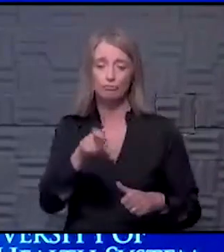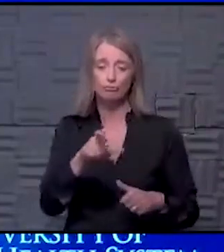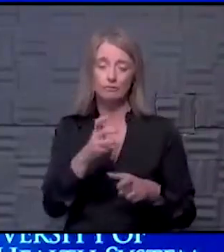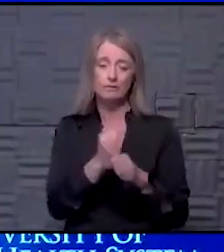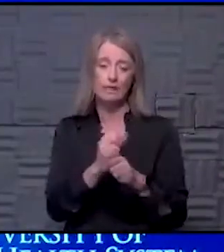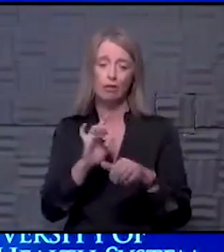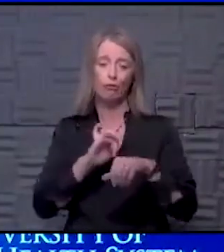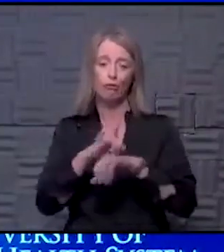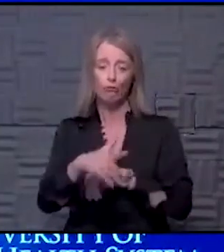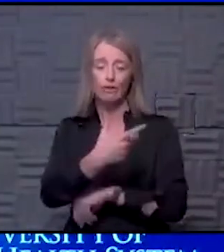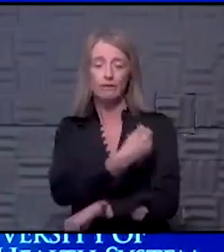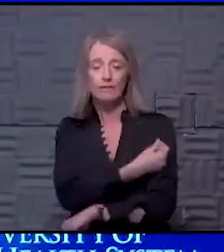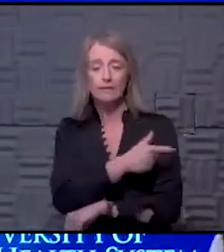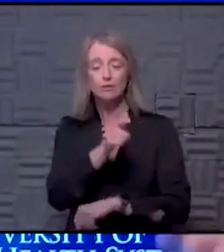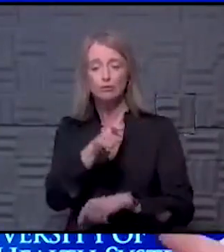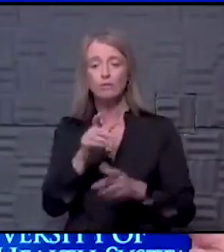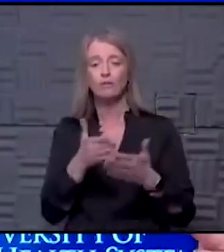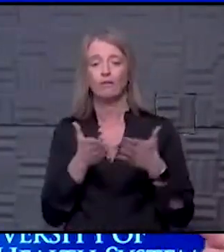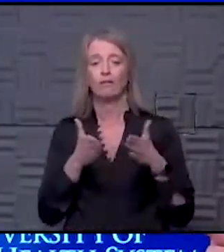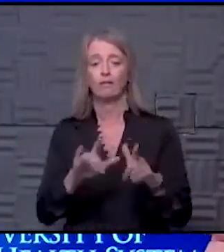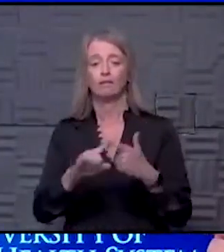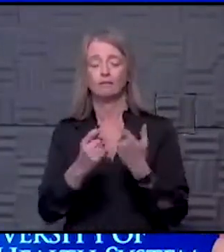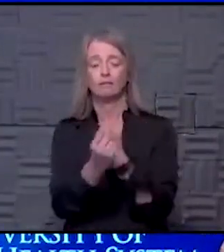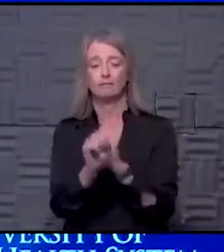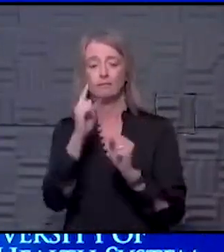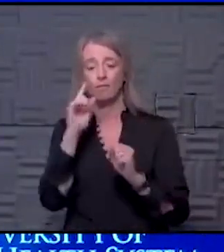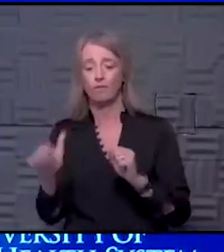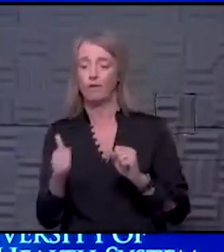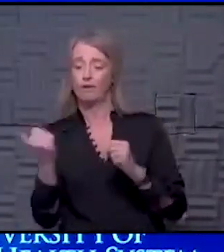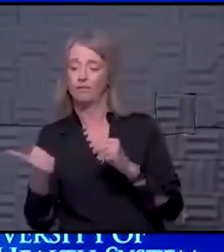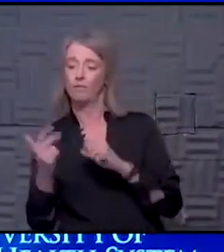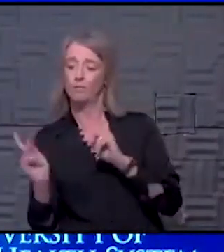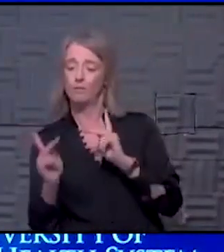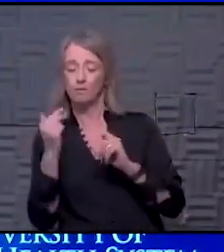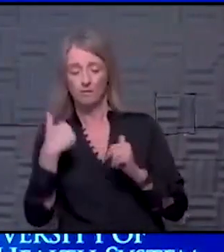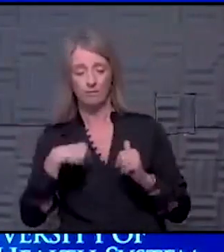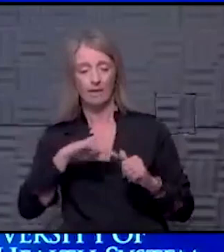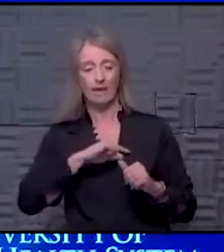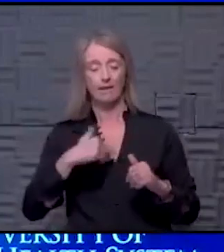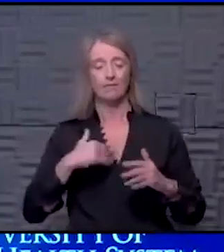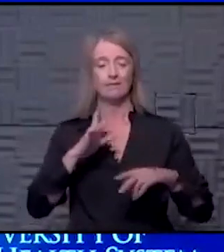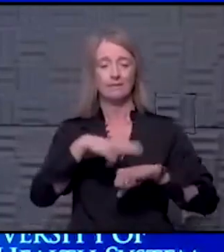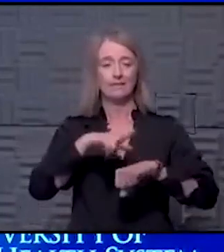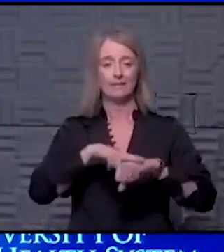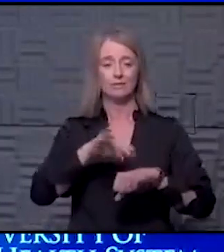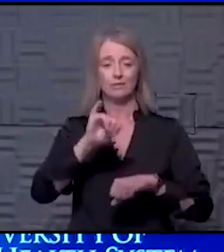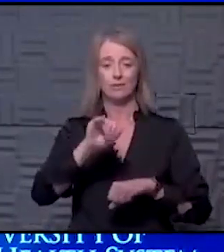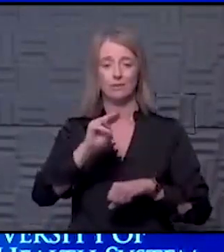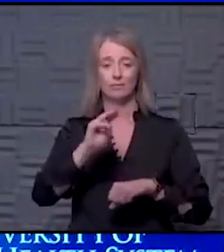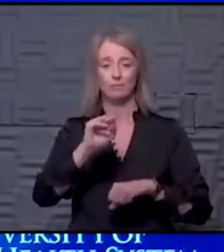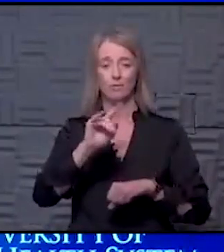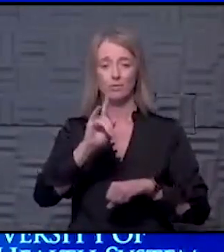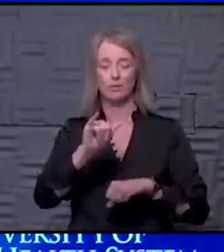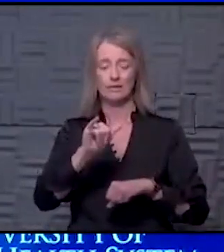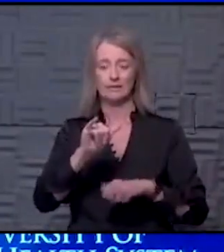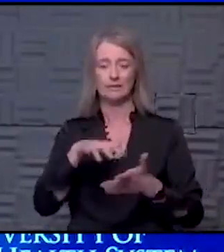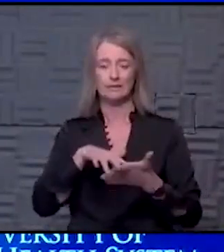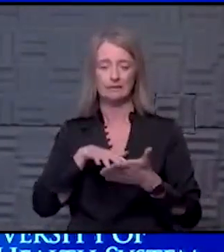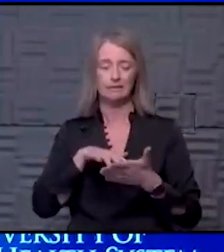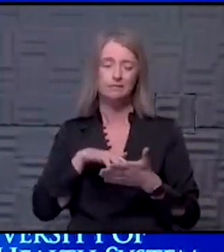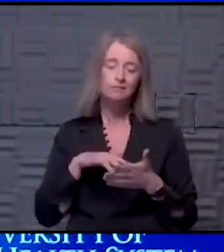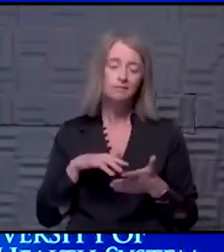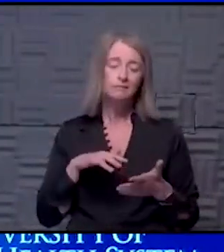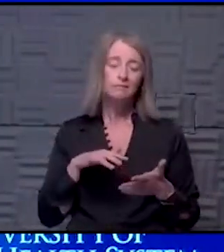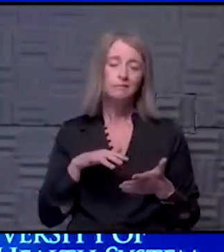take an early vaccine. They should instead allow it to be saved for someone else because they knew they had natural immunity. And so just take that sort